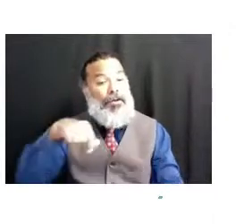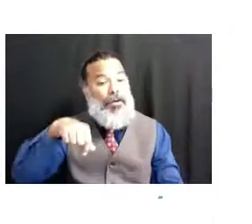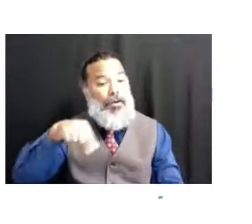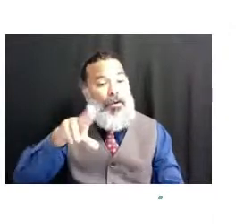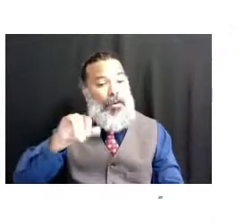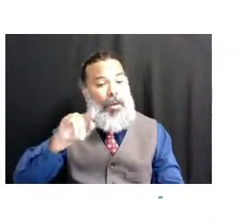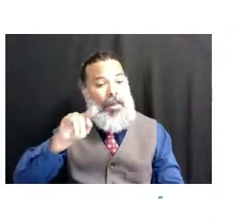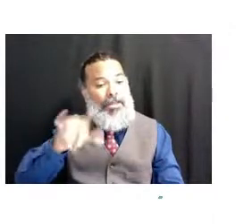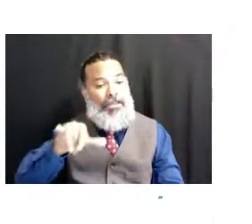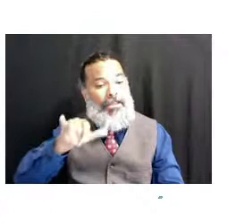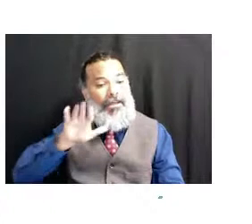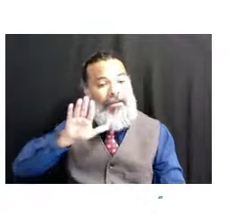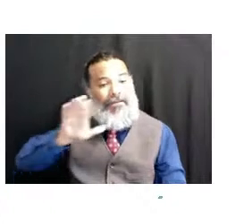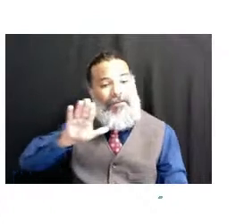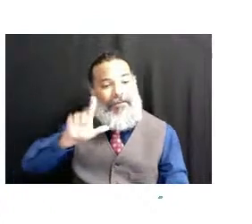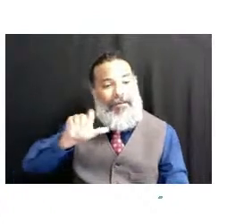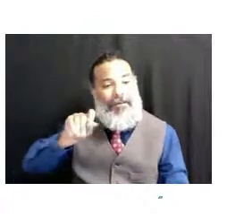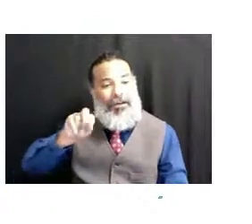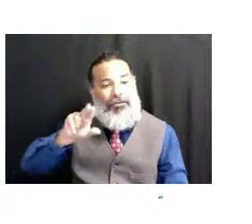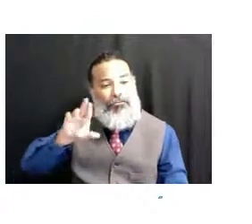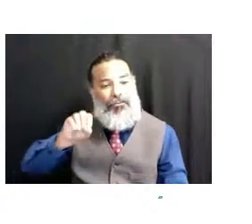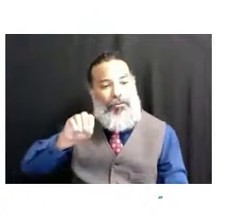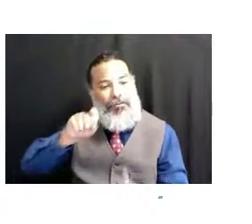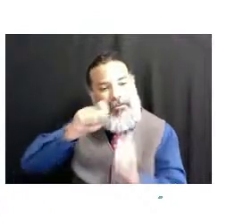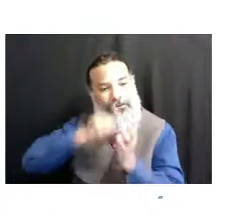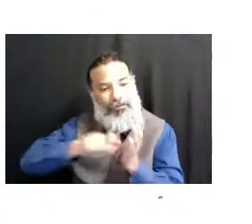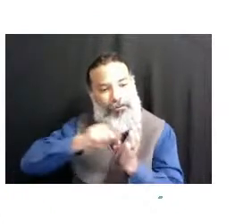of Latrobe's drawings.